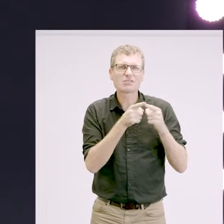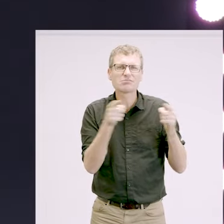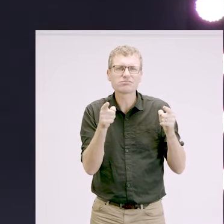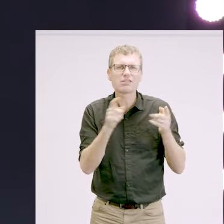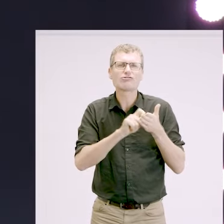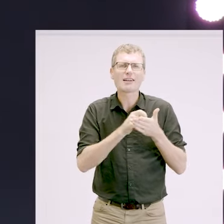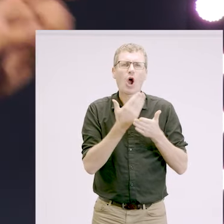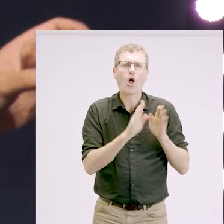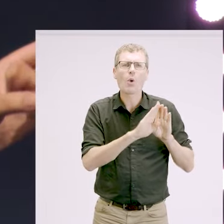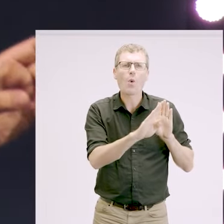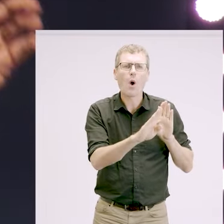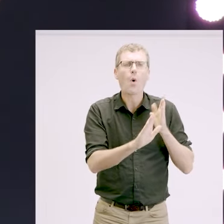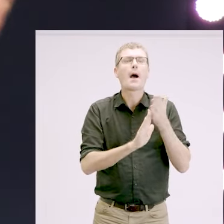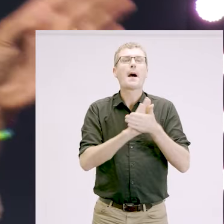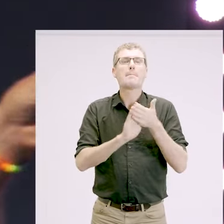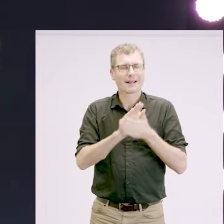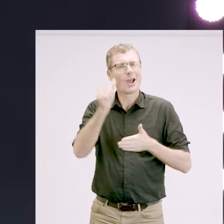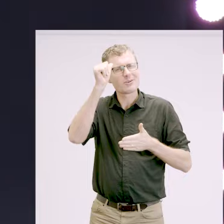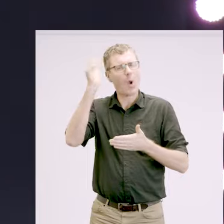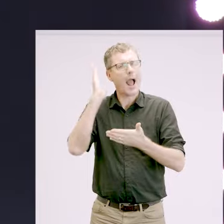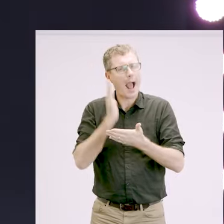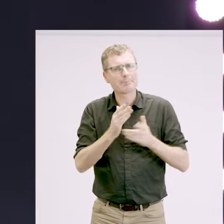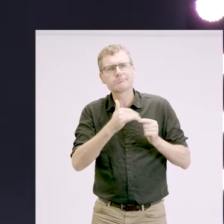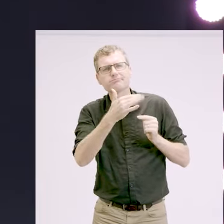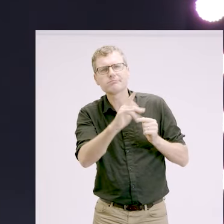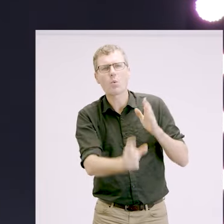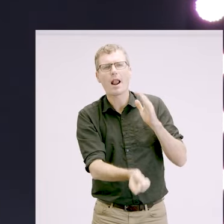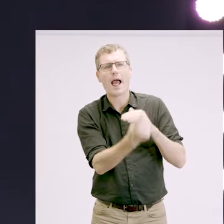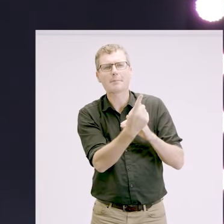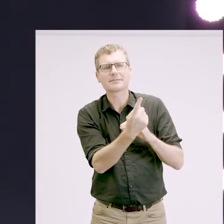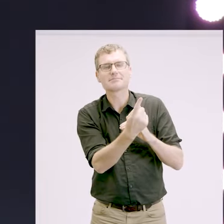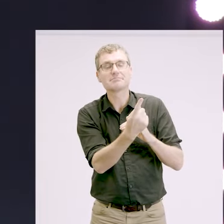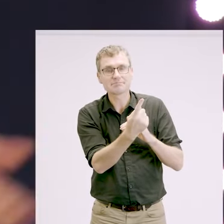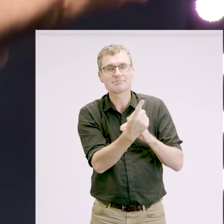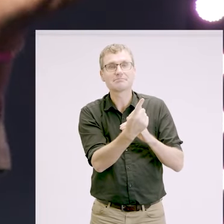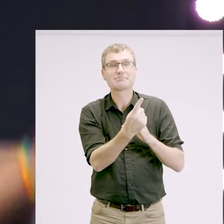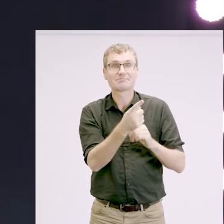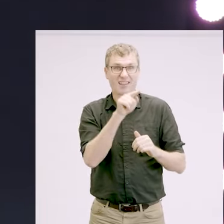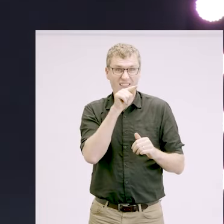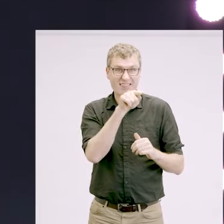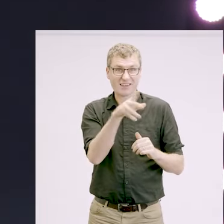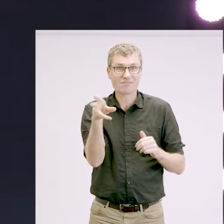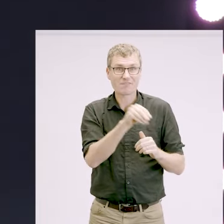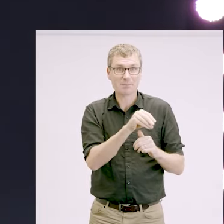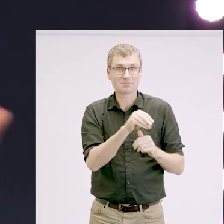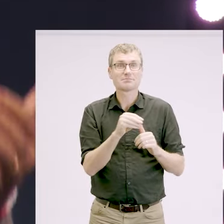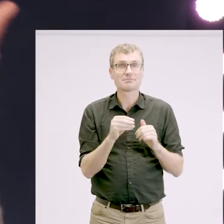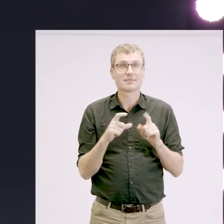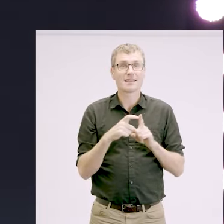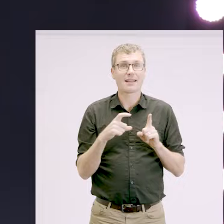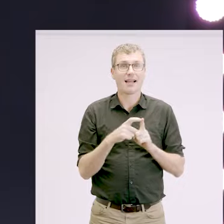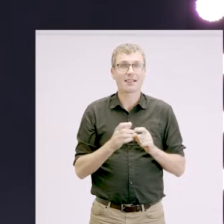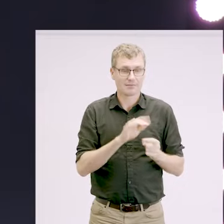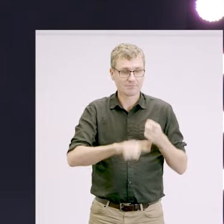writing's on the wall means that in any given situation, no matter else what we do, the outcome is fixed, right? The dice have been rolled. That